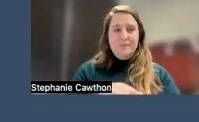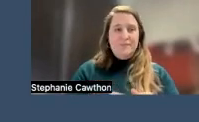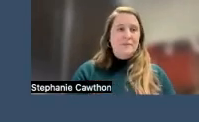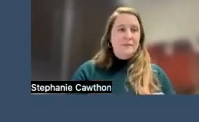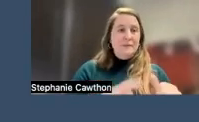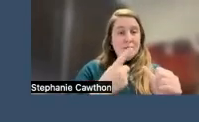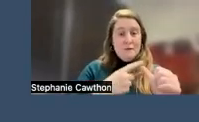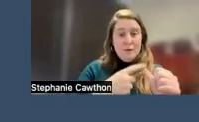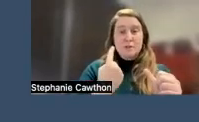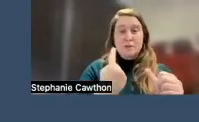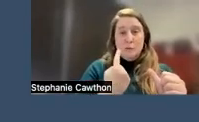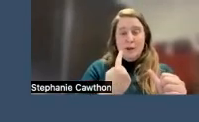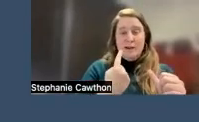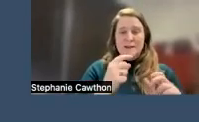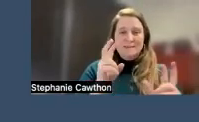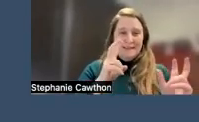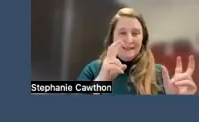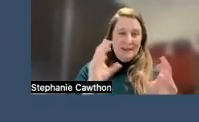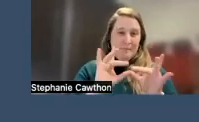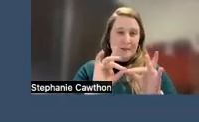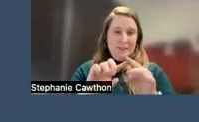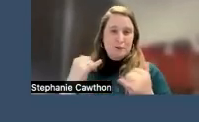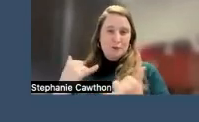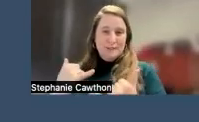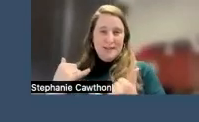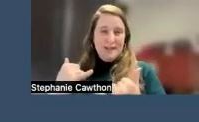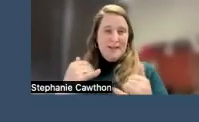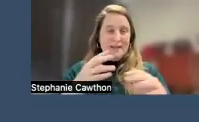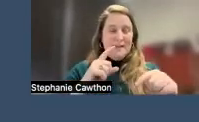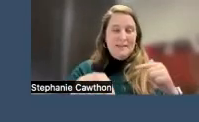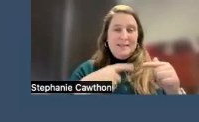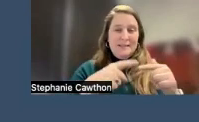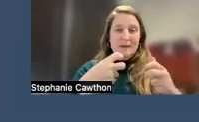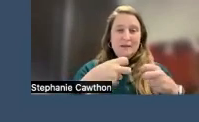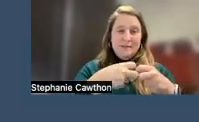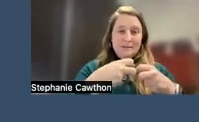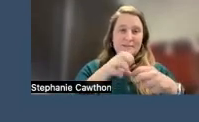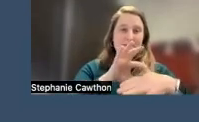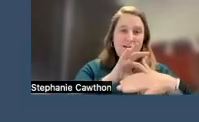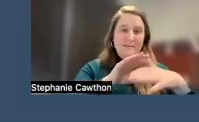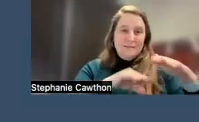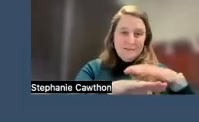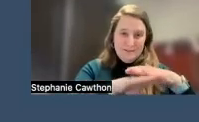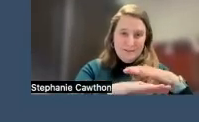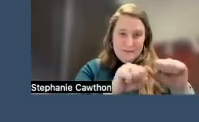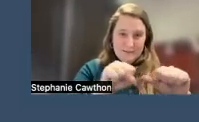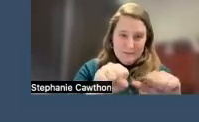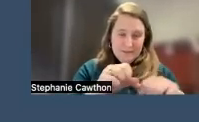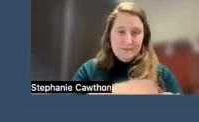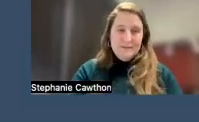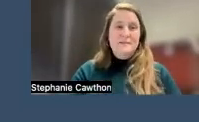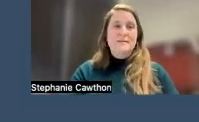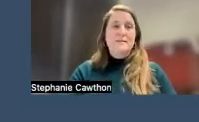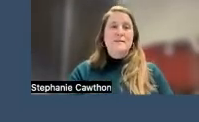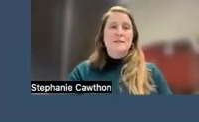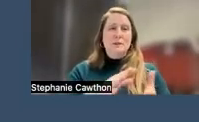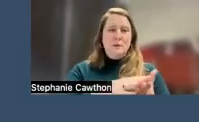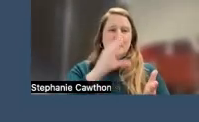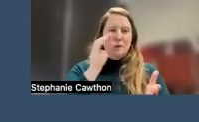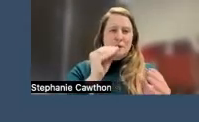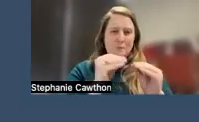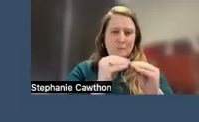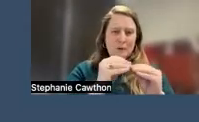had 3. The first one was a title similar today. It was about digital content